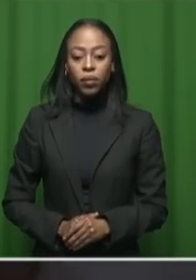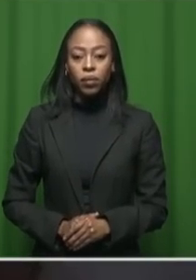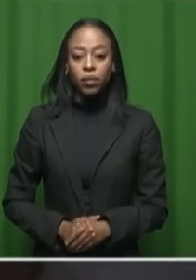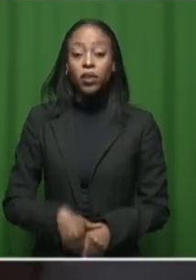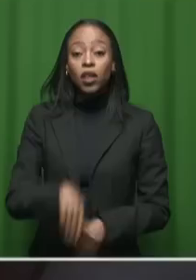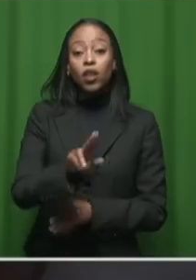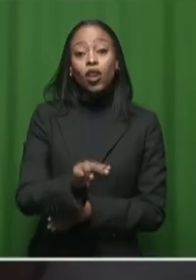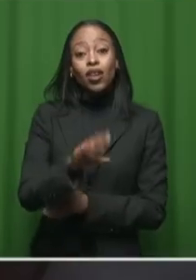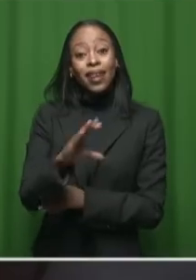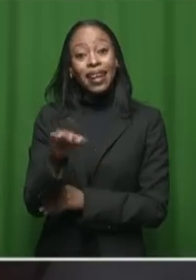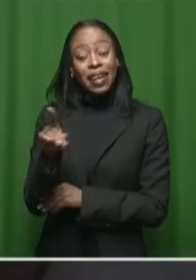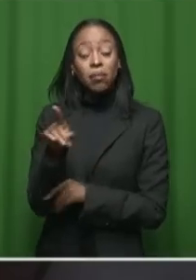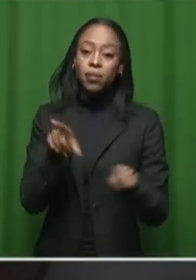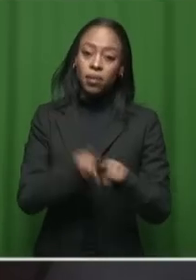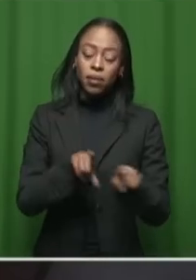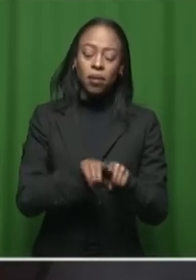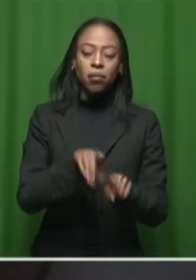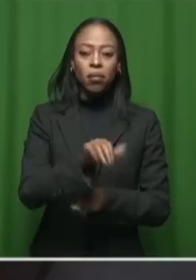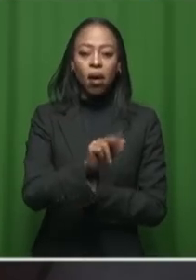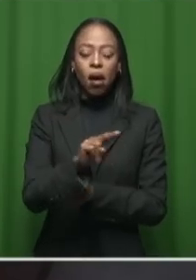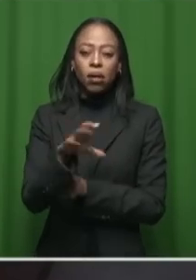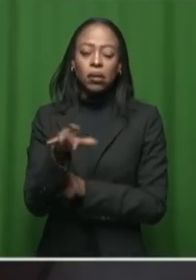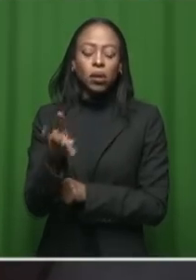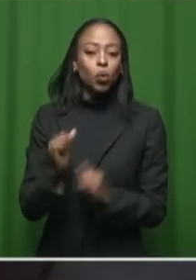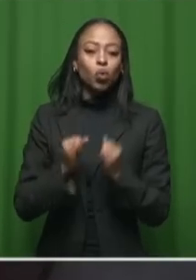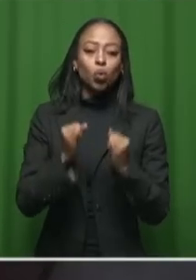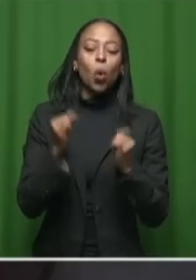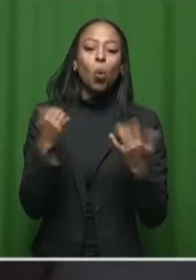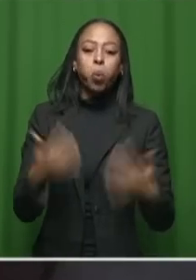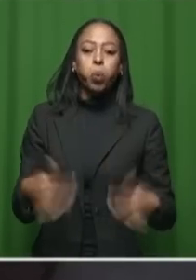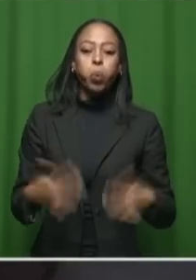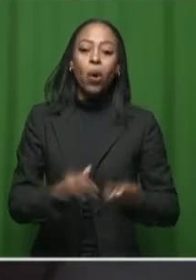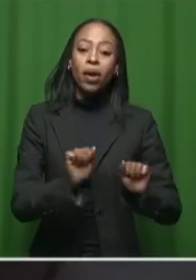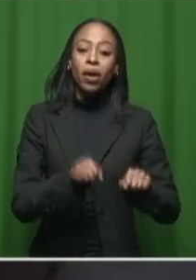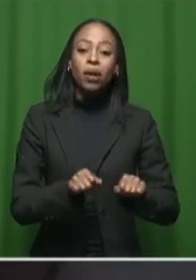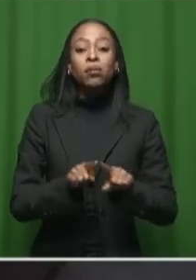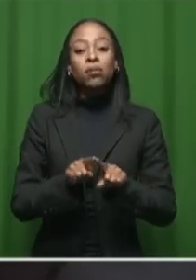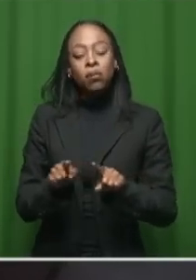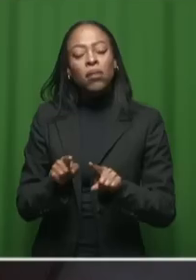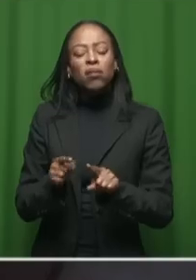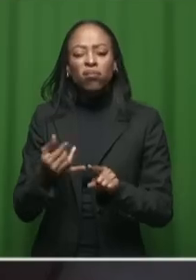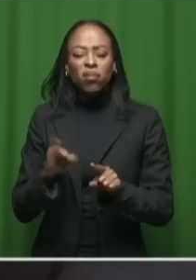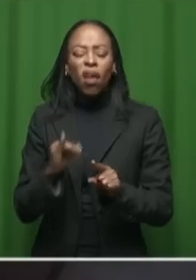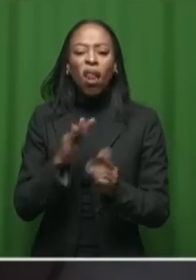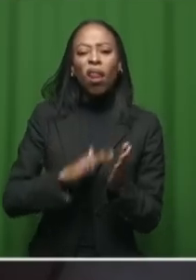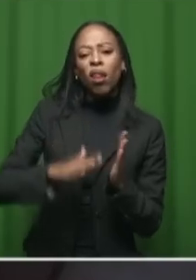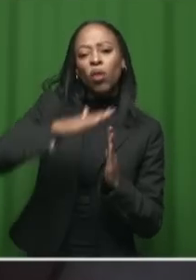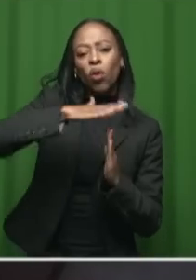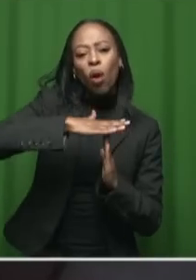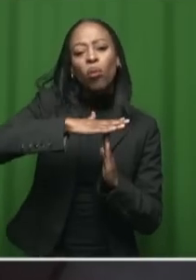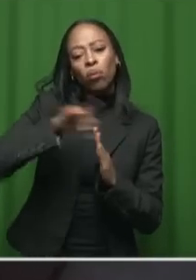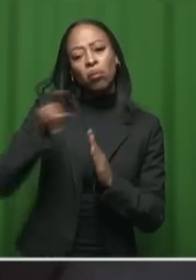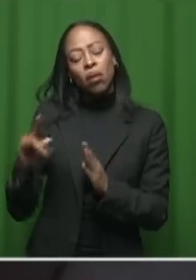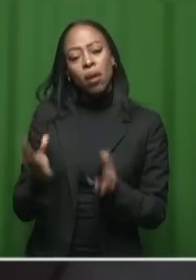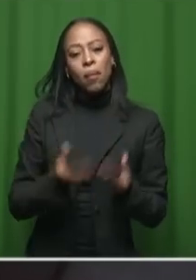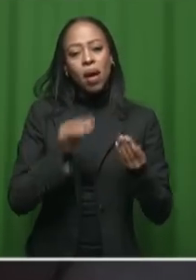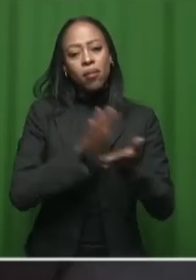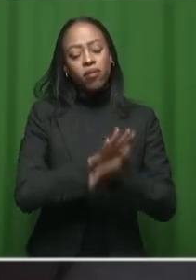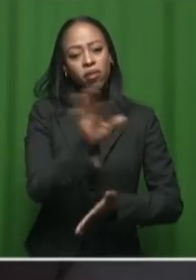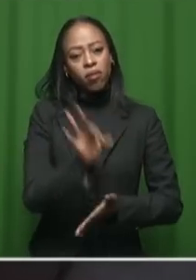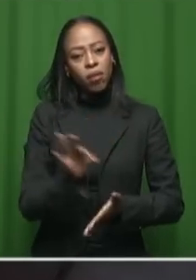Northern Cape, again, the ANC has been the stronghold of the ANC. They're still coming out tops with the 15% of the vote,